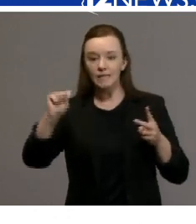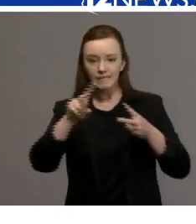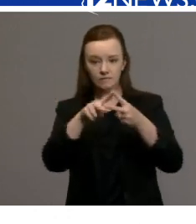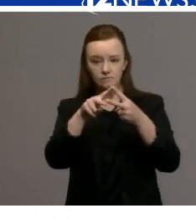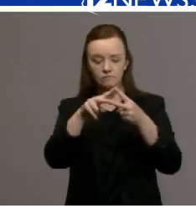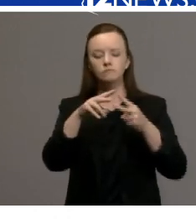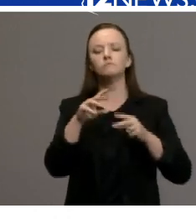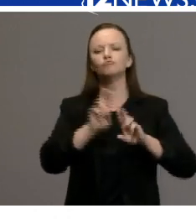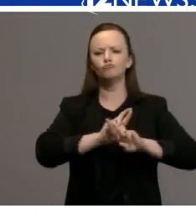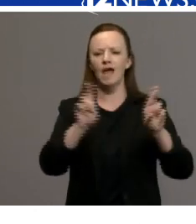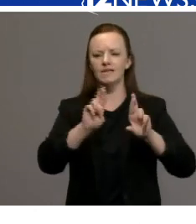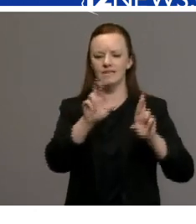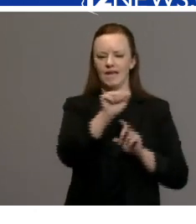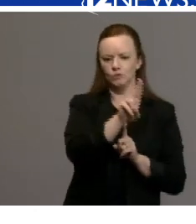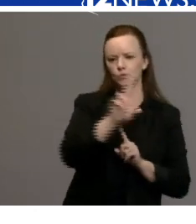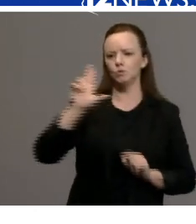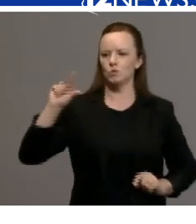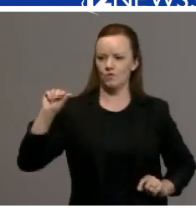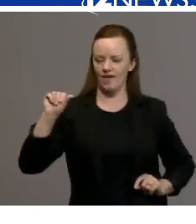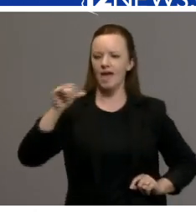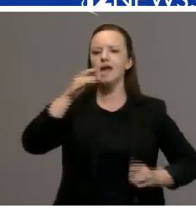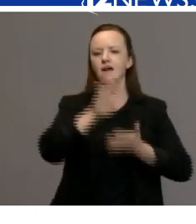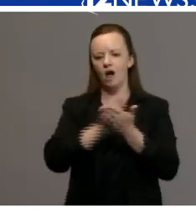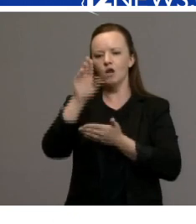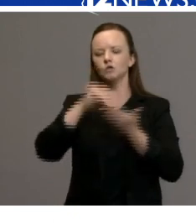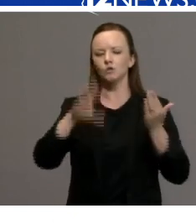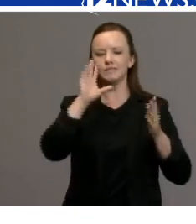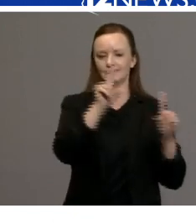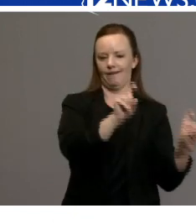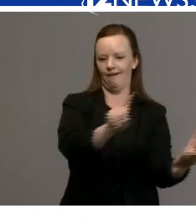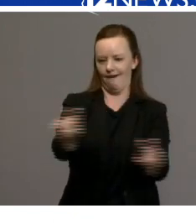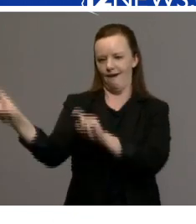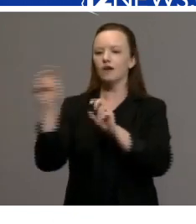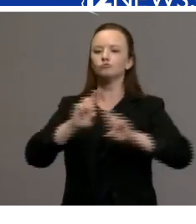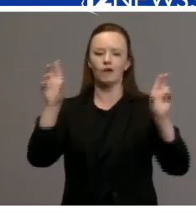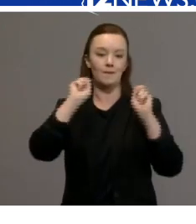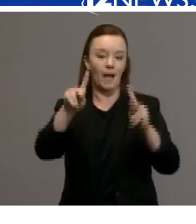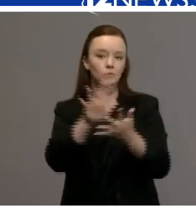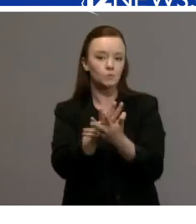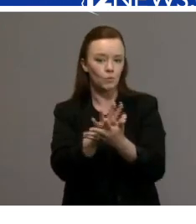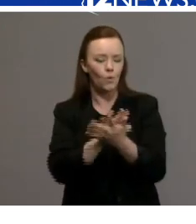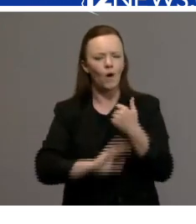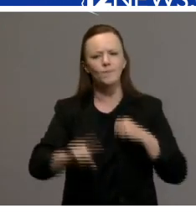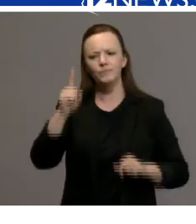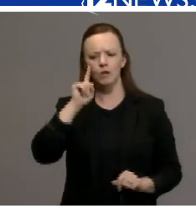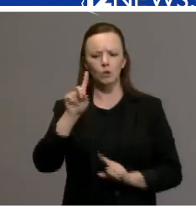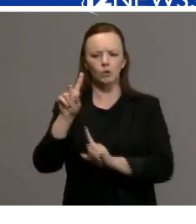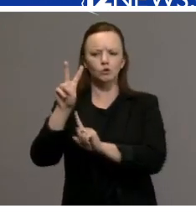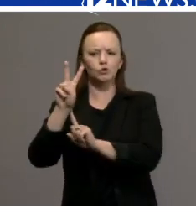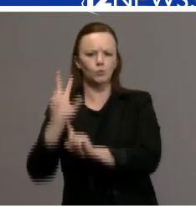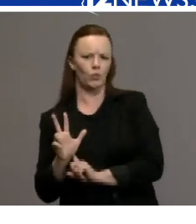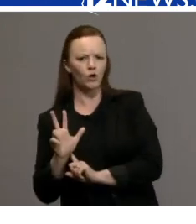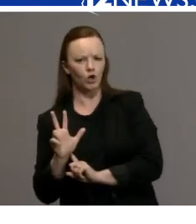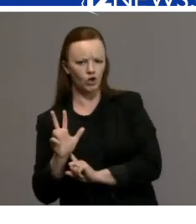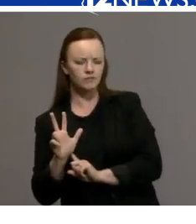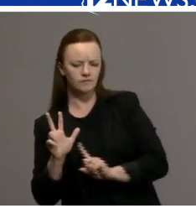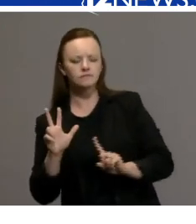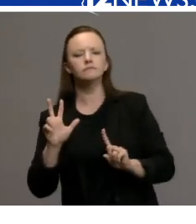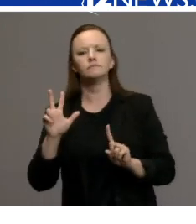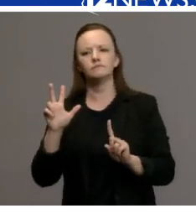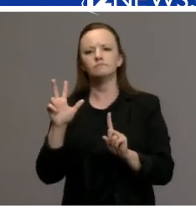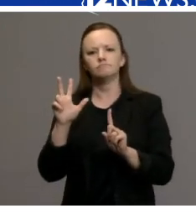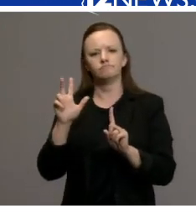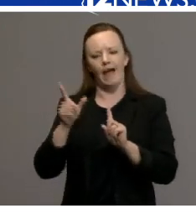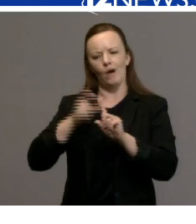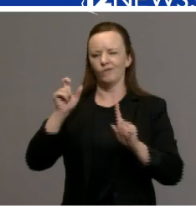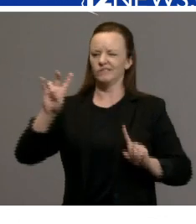classroom as well. And I think 2/3 of the 700 individuals in higher ed have already made that commitment as well